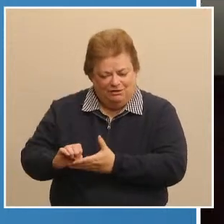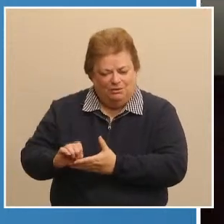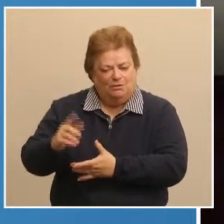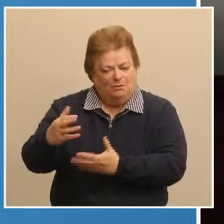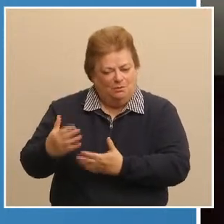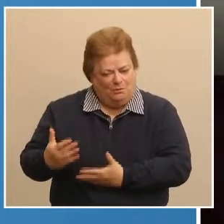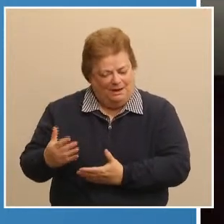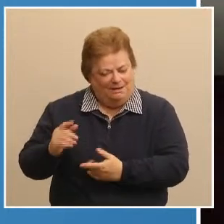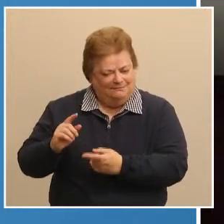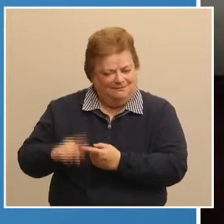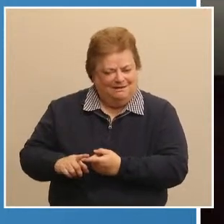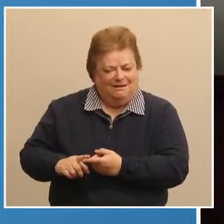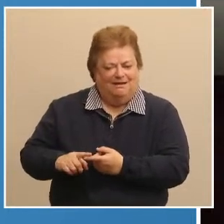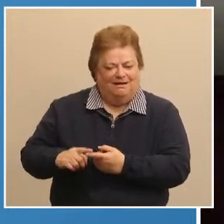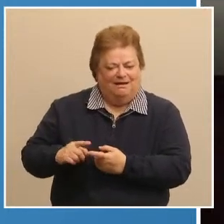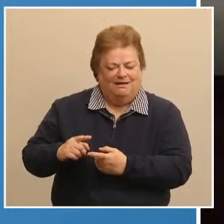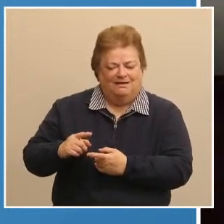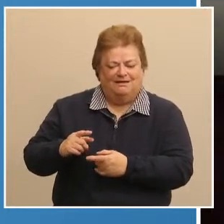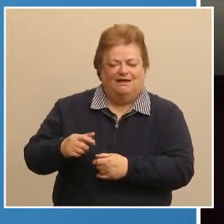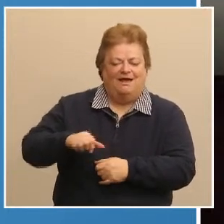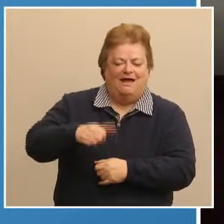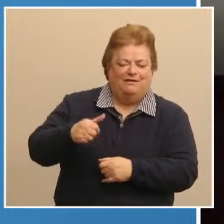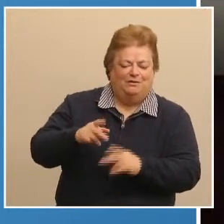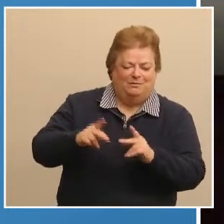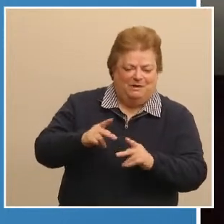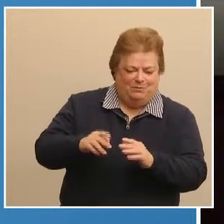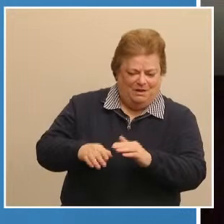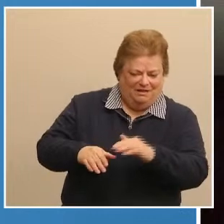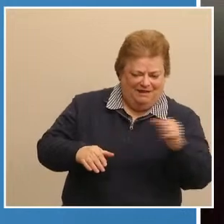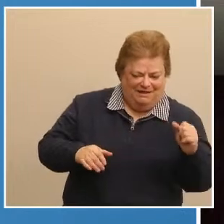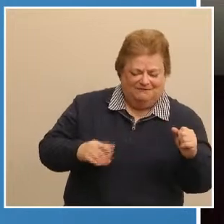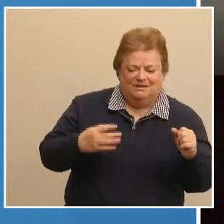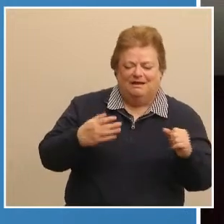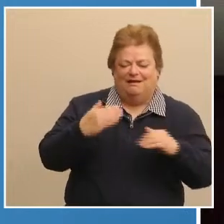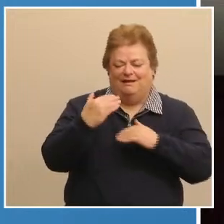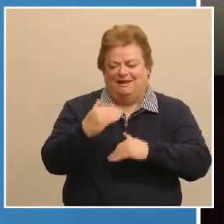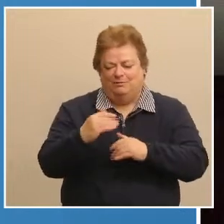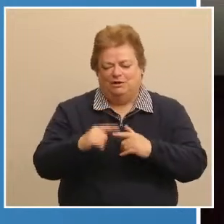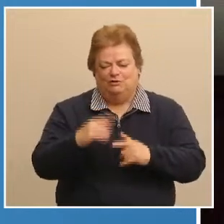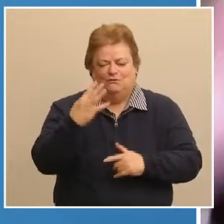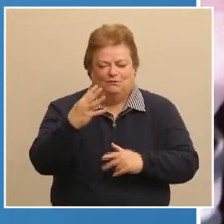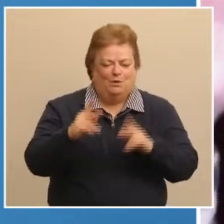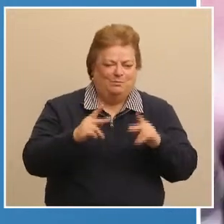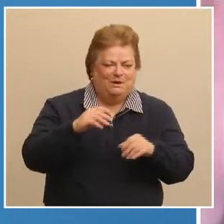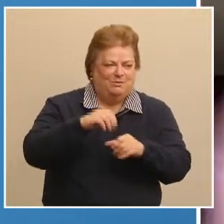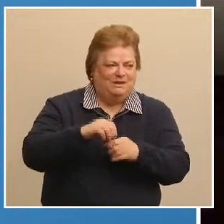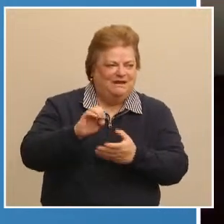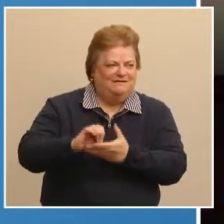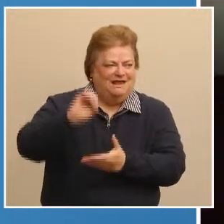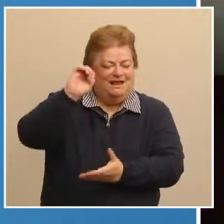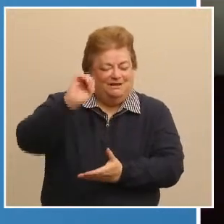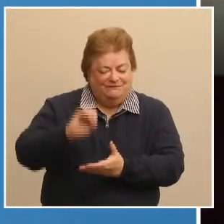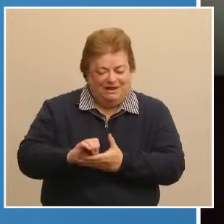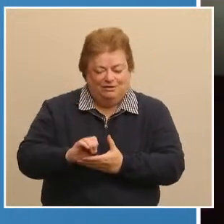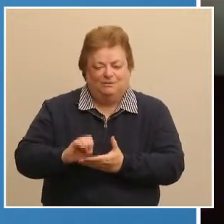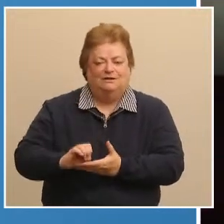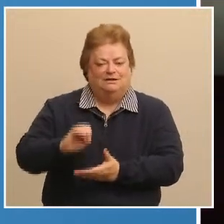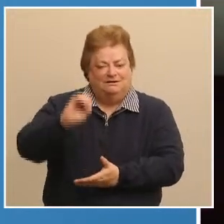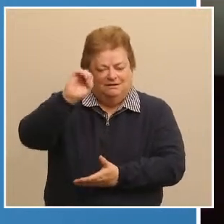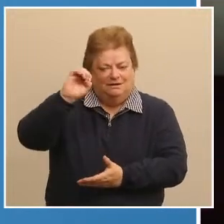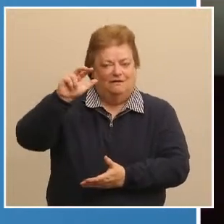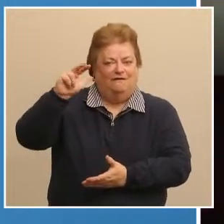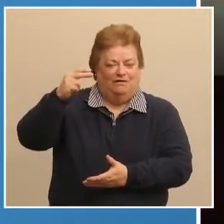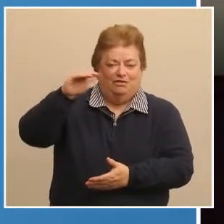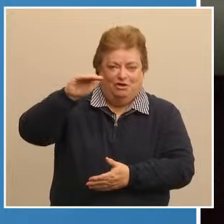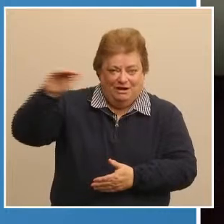until the previous occupants had left, and only 4 people were allowed on the elevator. Got upstairs to the